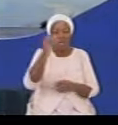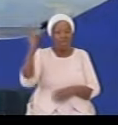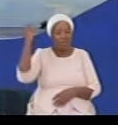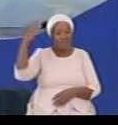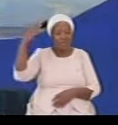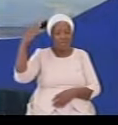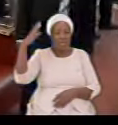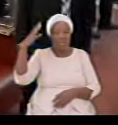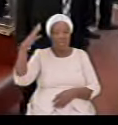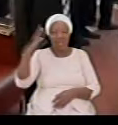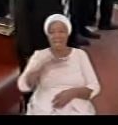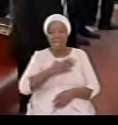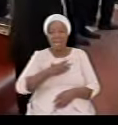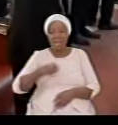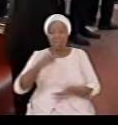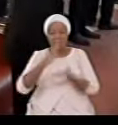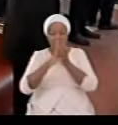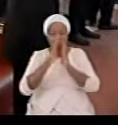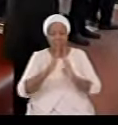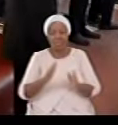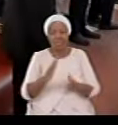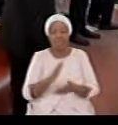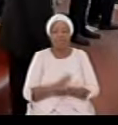Grace and purity.